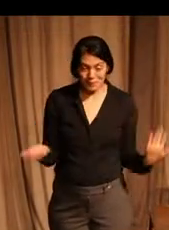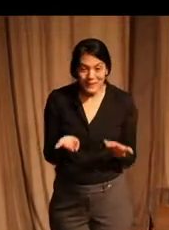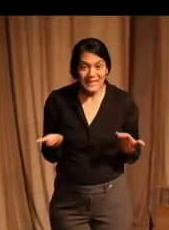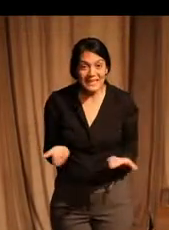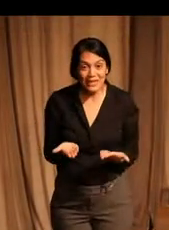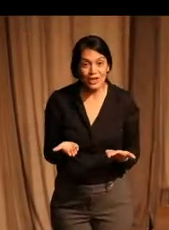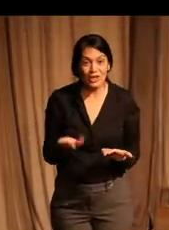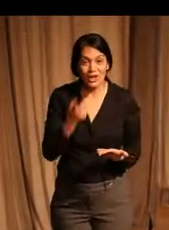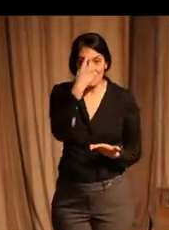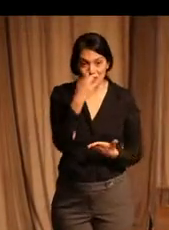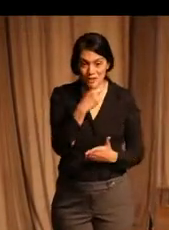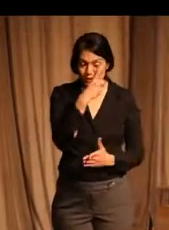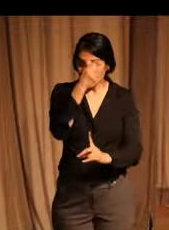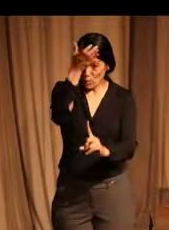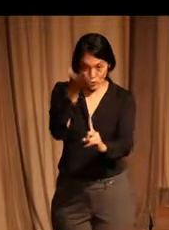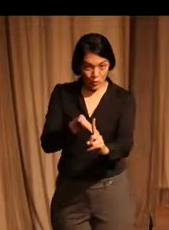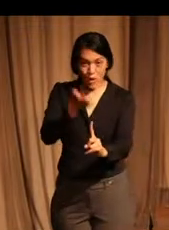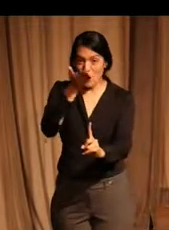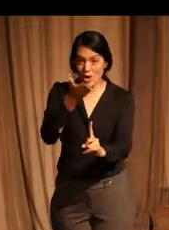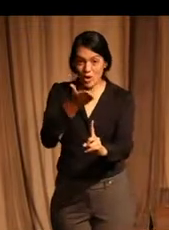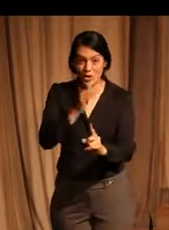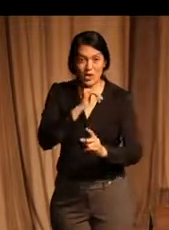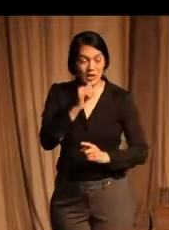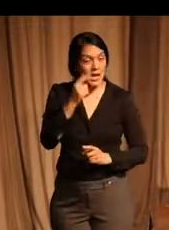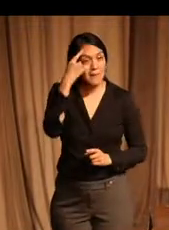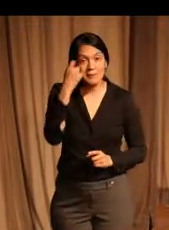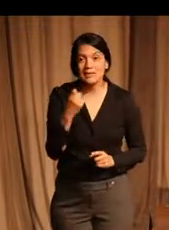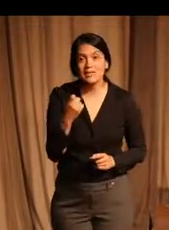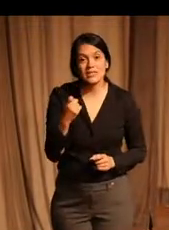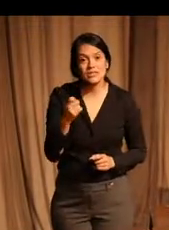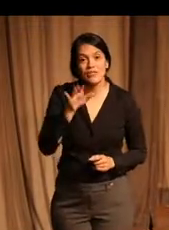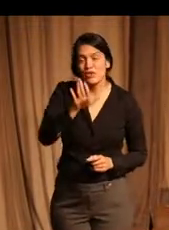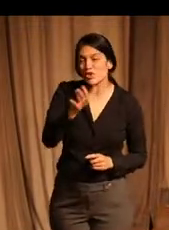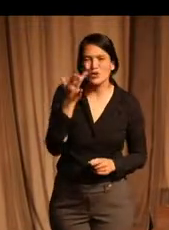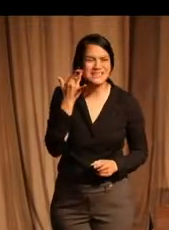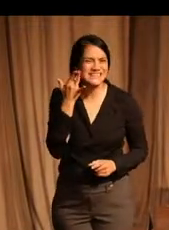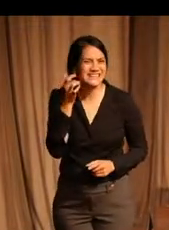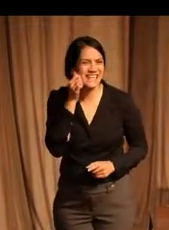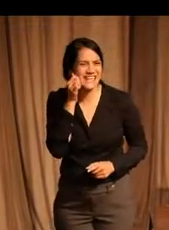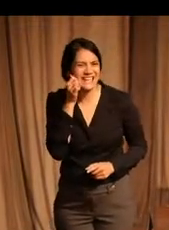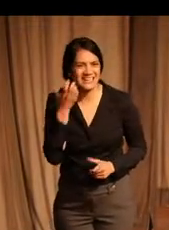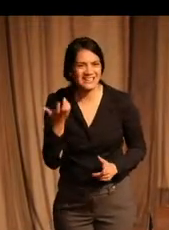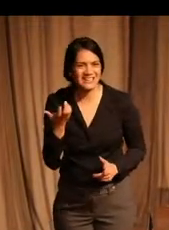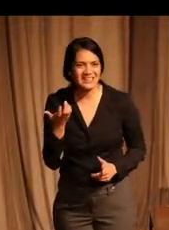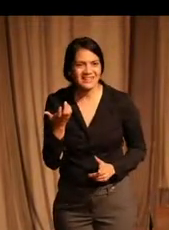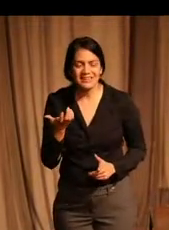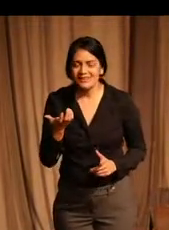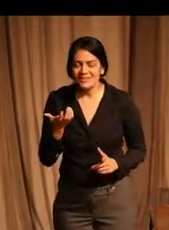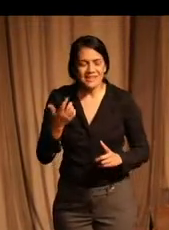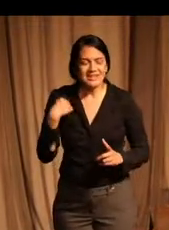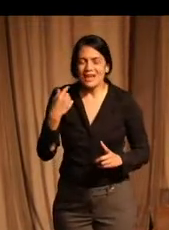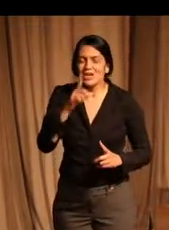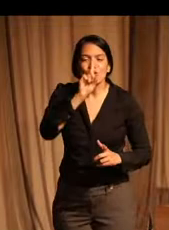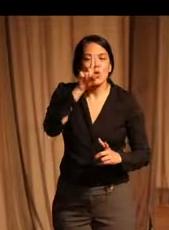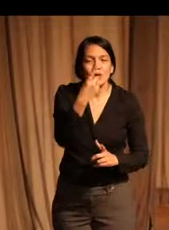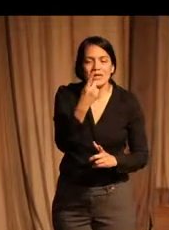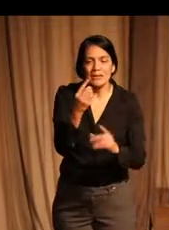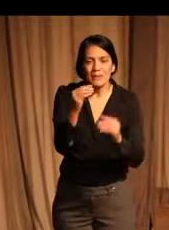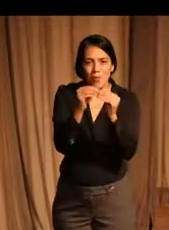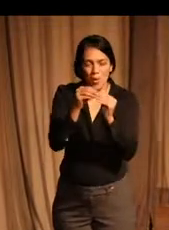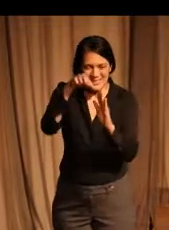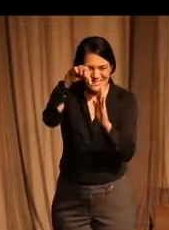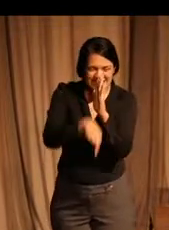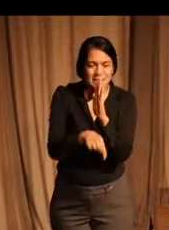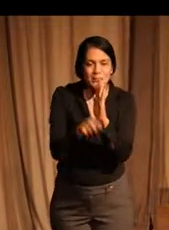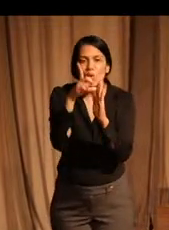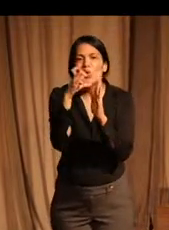because who you are, and not just because of your color of skin. And you know, I hope that